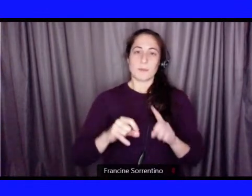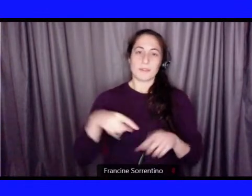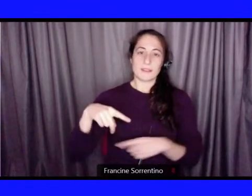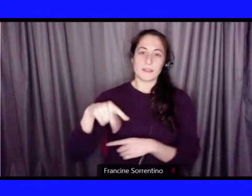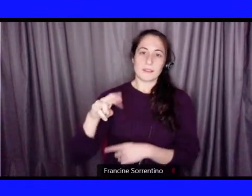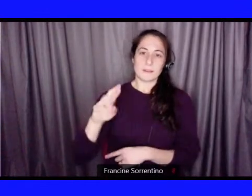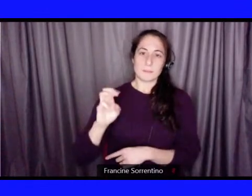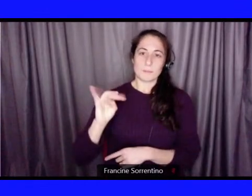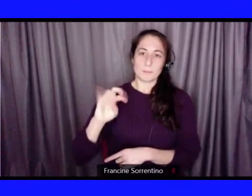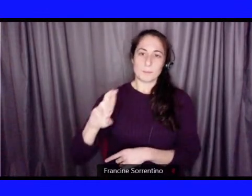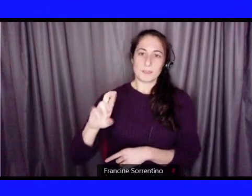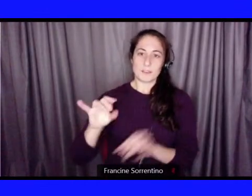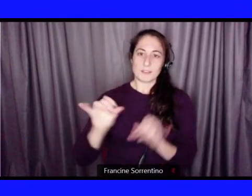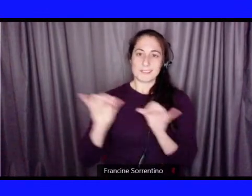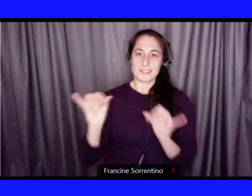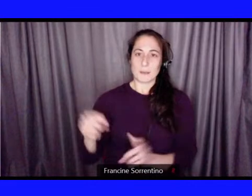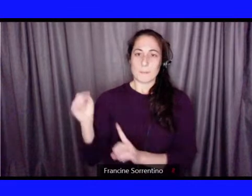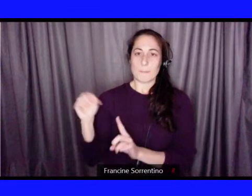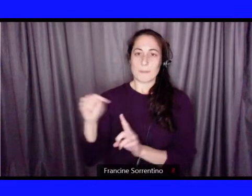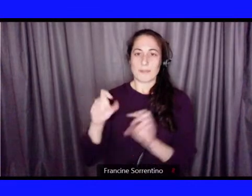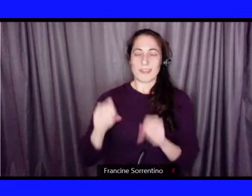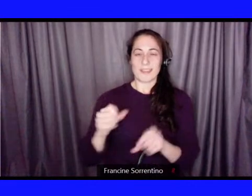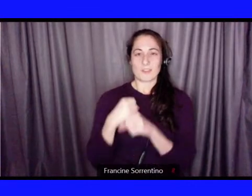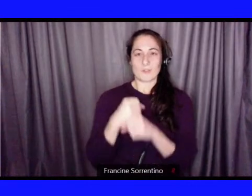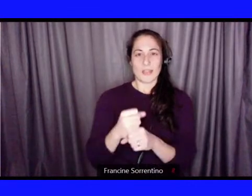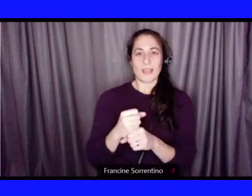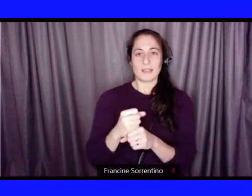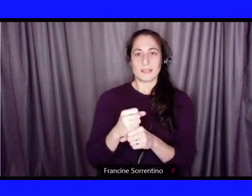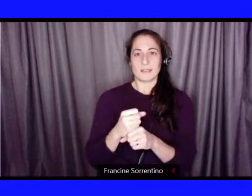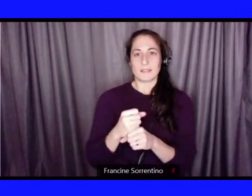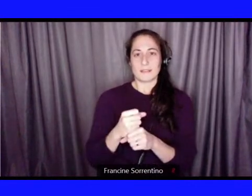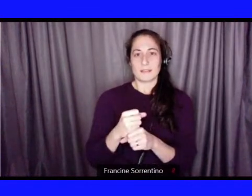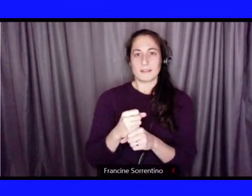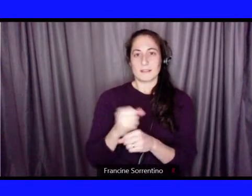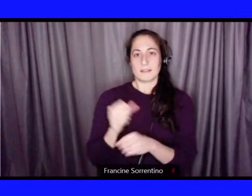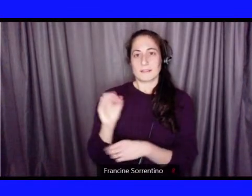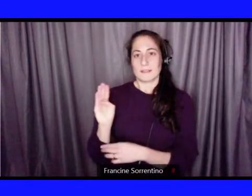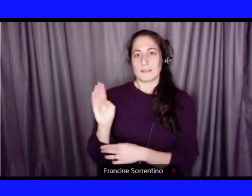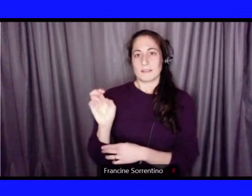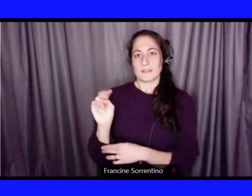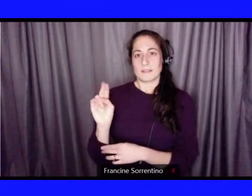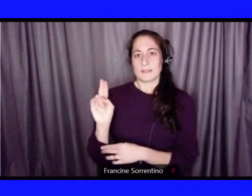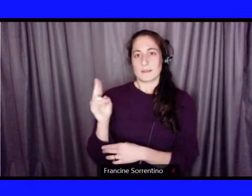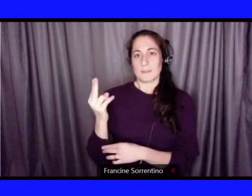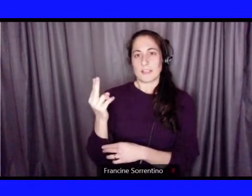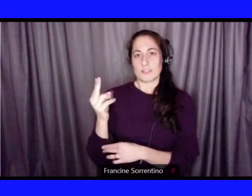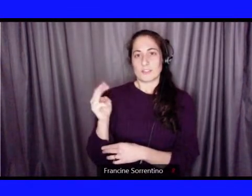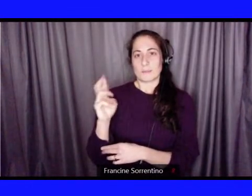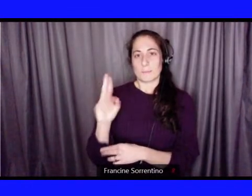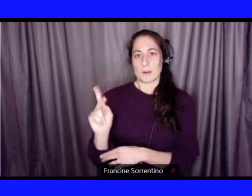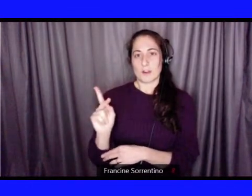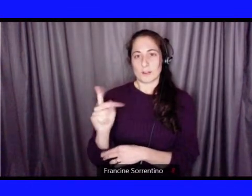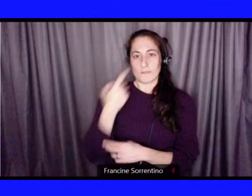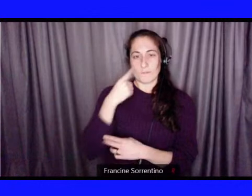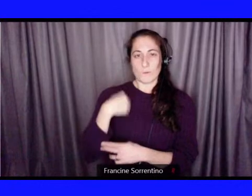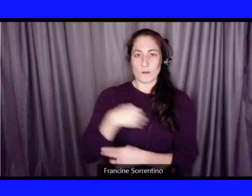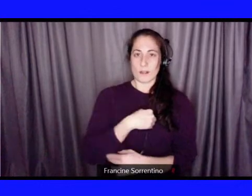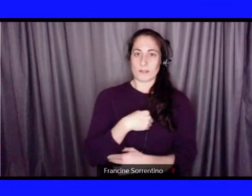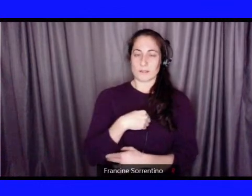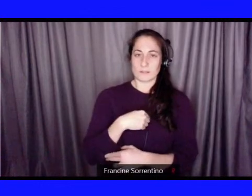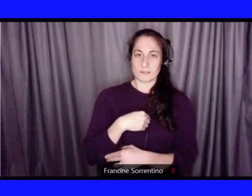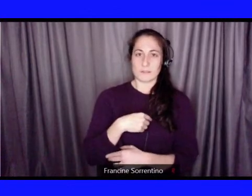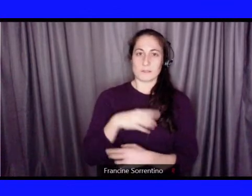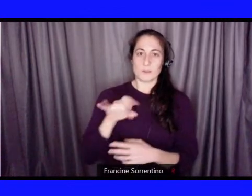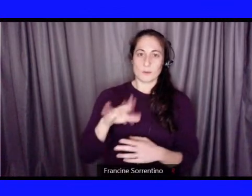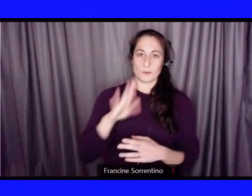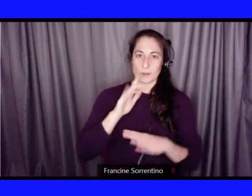we may be able to gather from this benchmarking. I think that would be, I know I would be very interested in learning more about that.